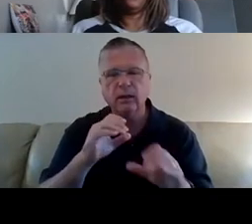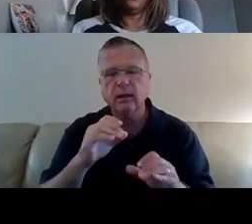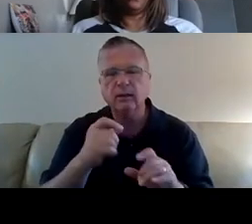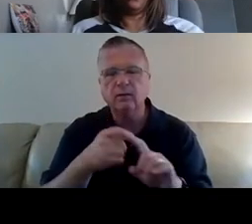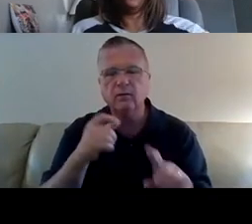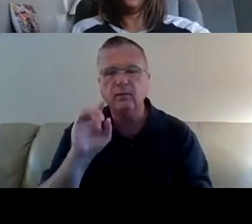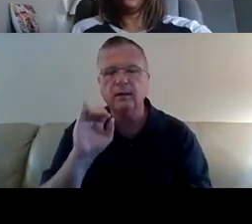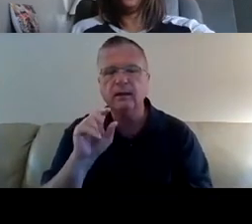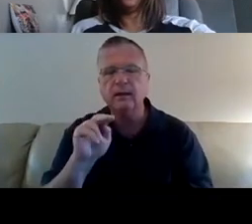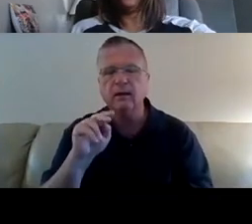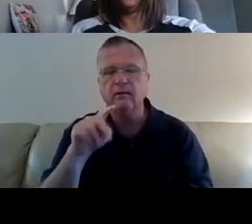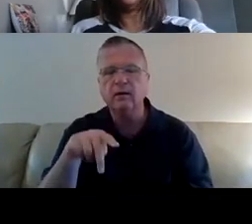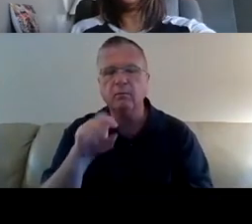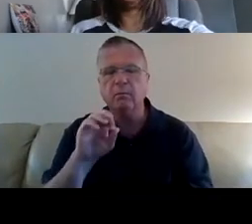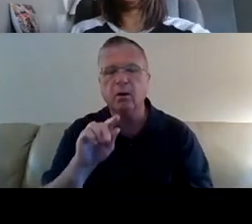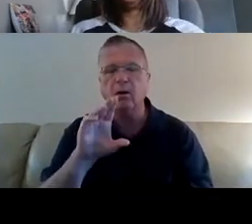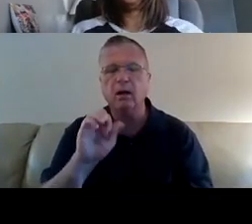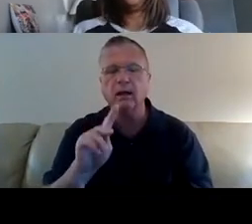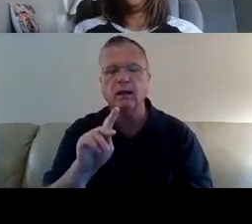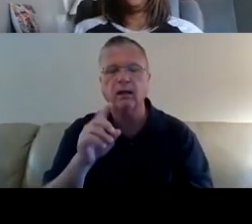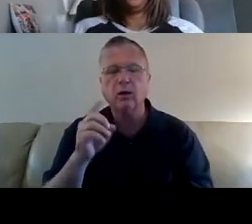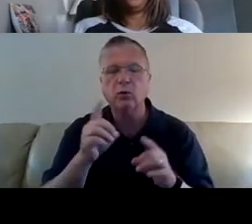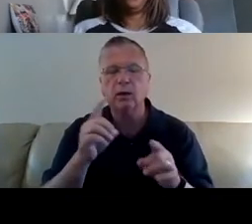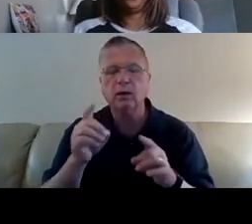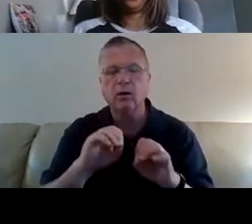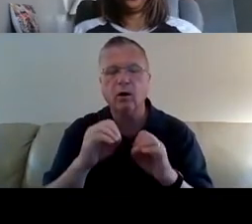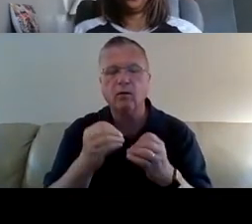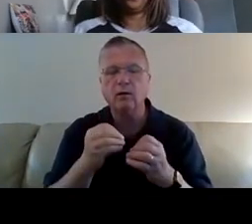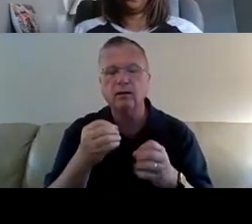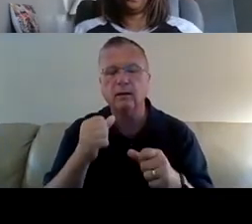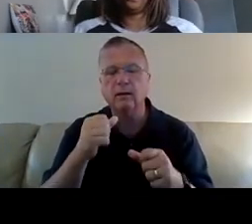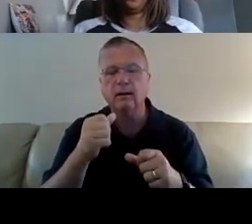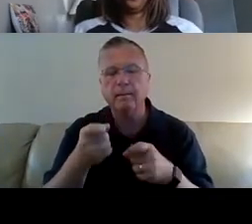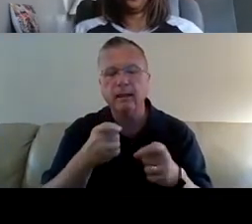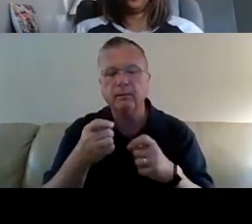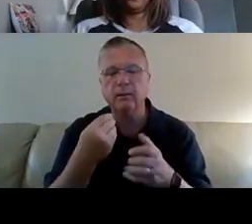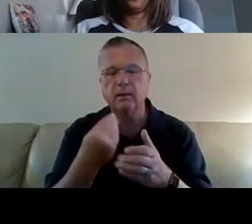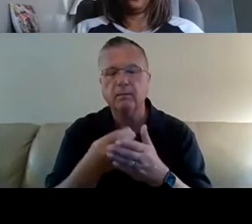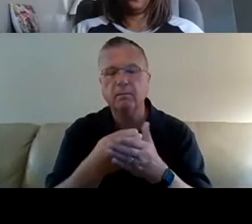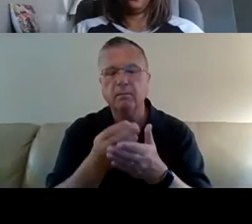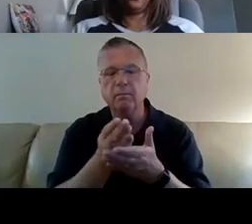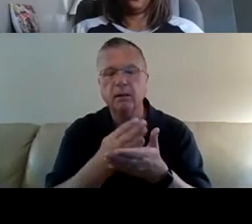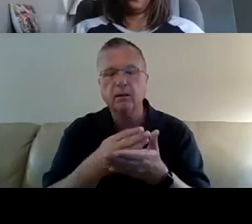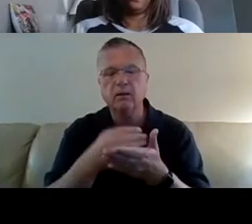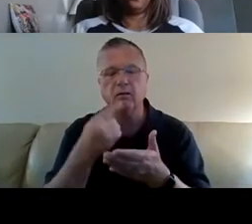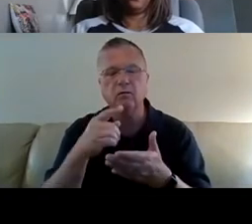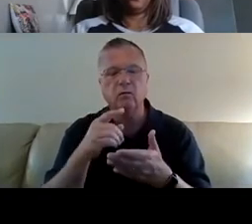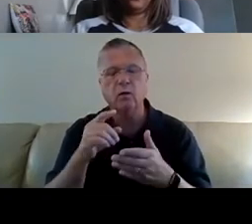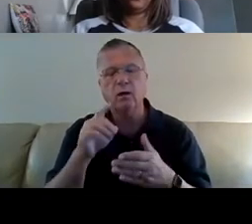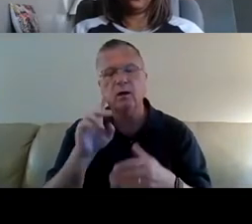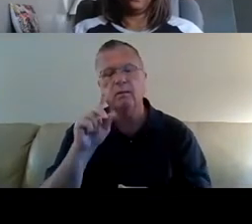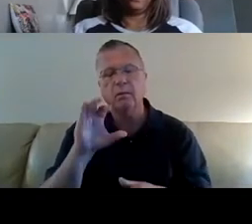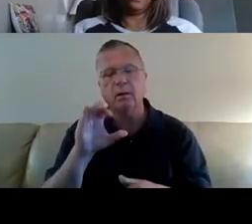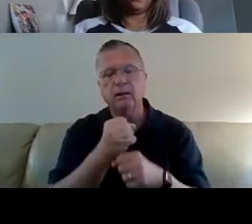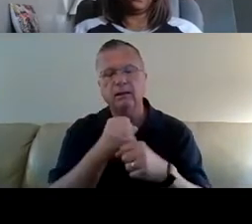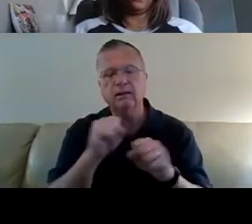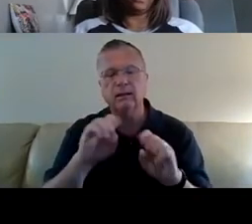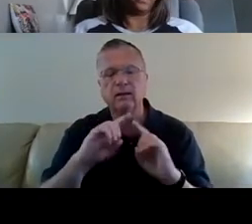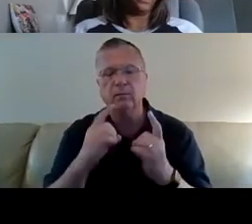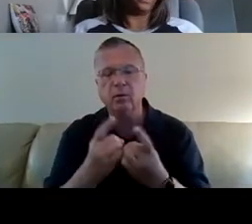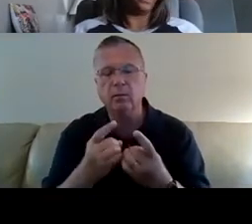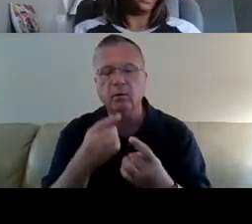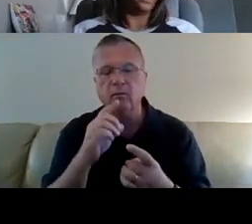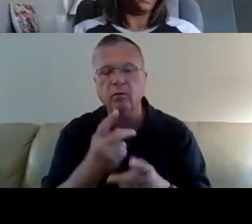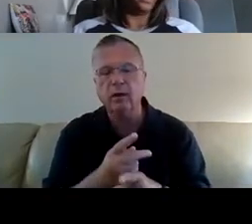of the Office of Management and Budget, submitting acting pay approval on behalf of the Department of Public Safety for Kara Cruz for